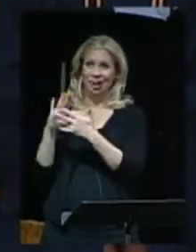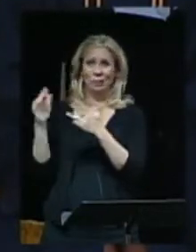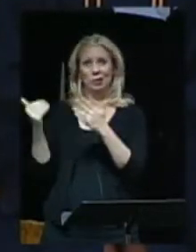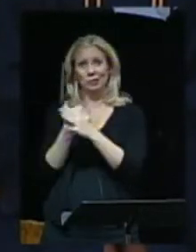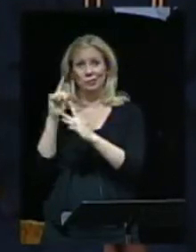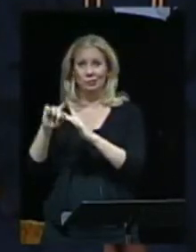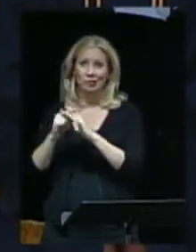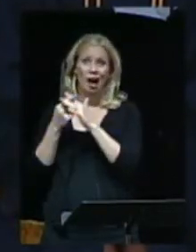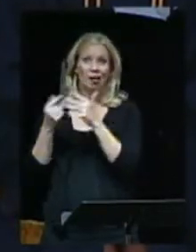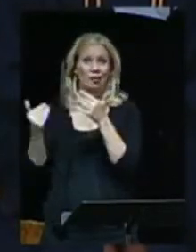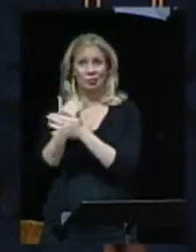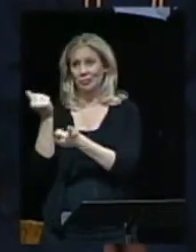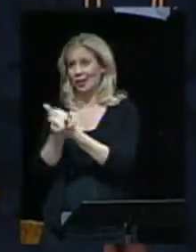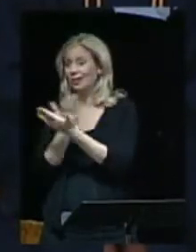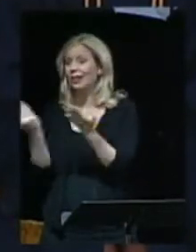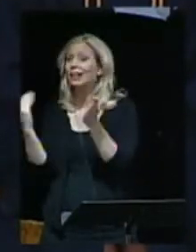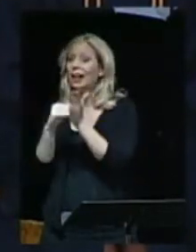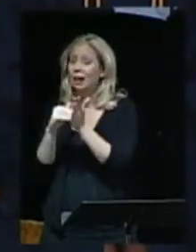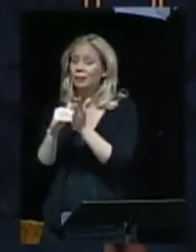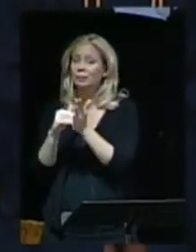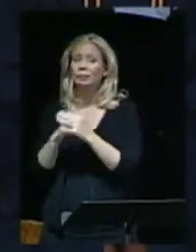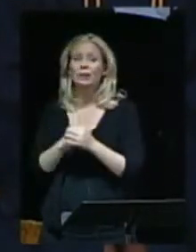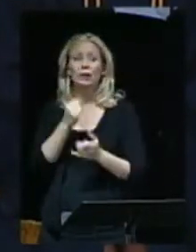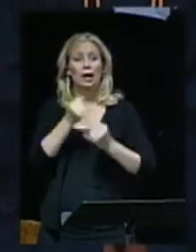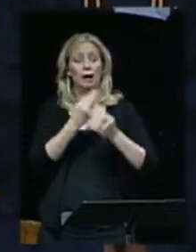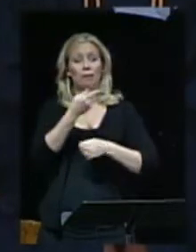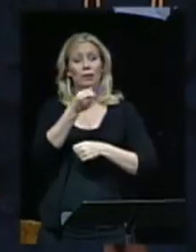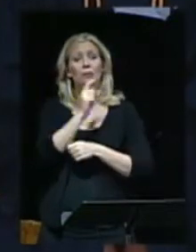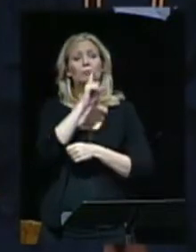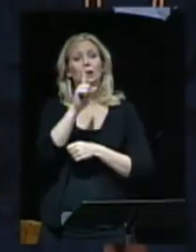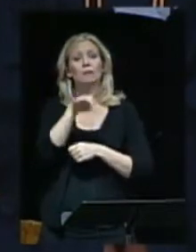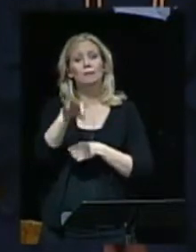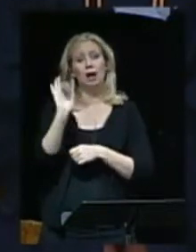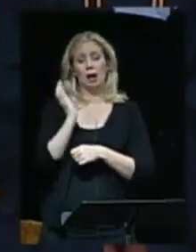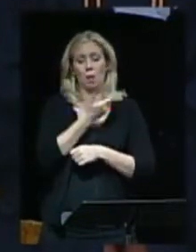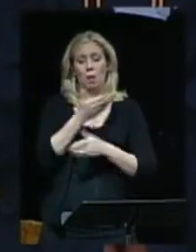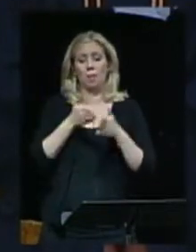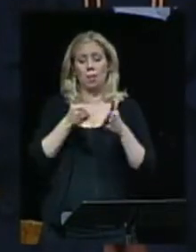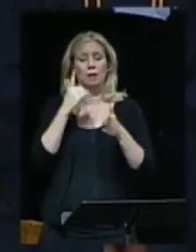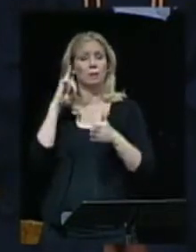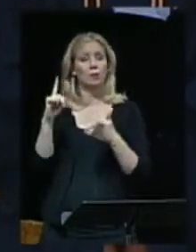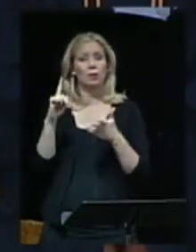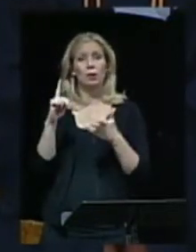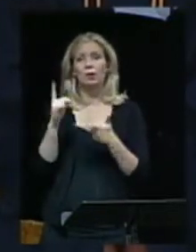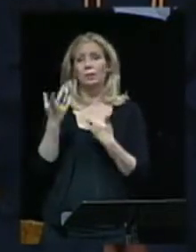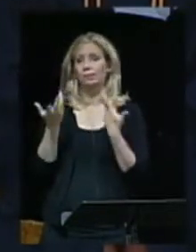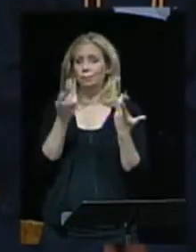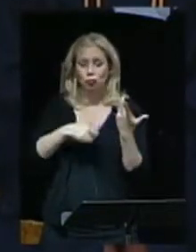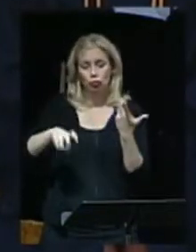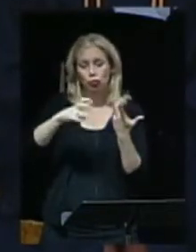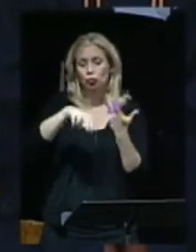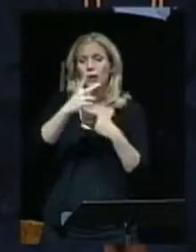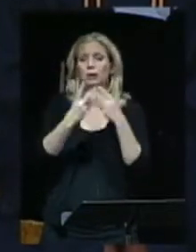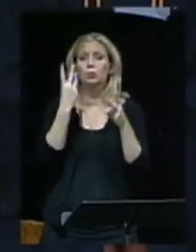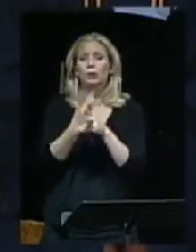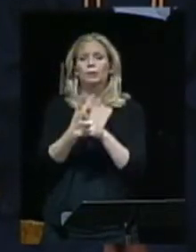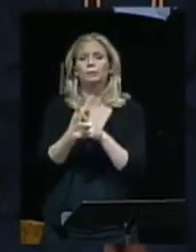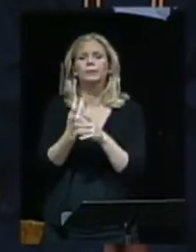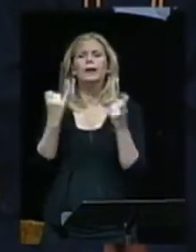the start of our journey to find our own places in the world. I want us all to look back to our first day of freshman